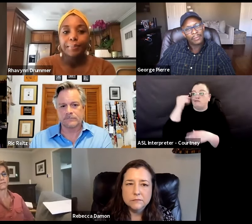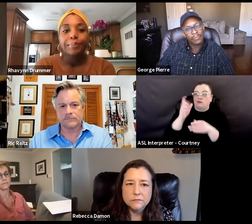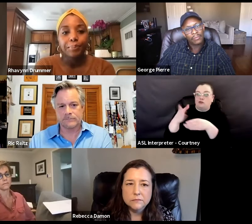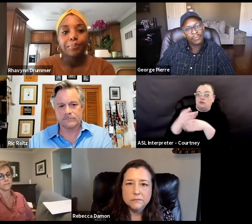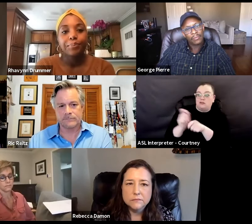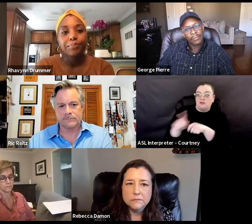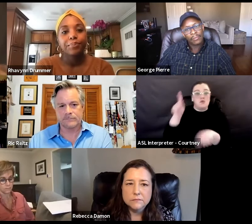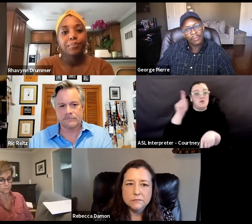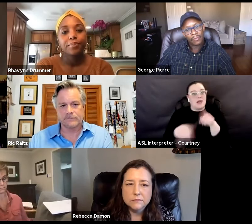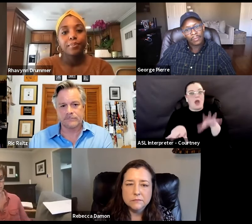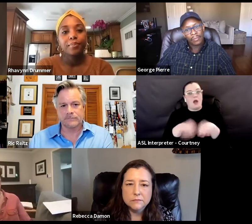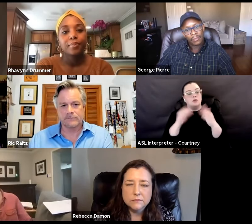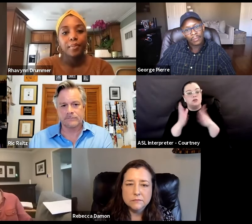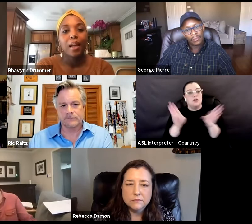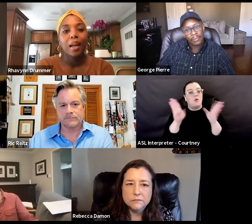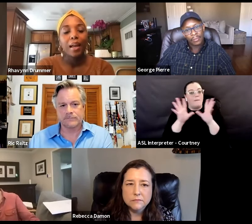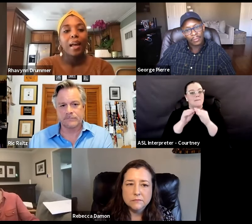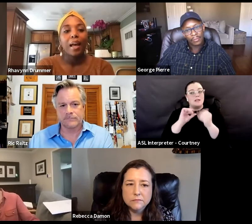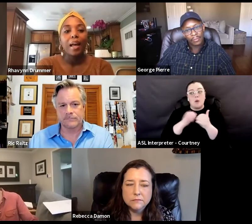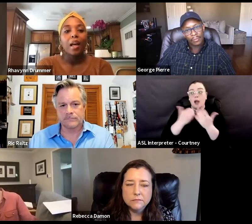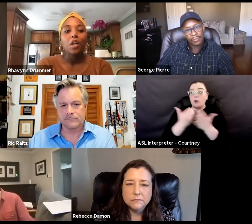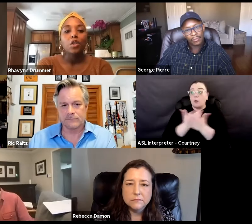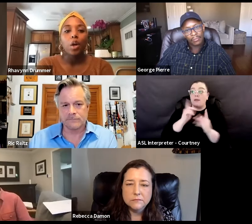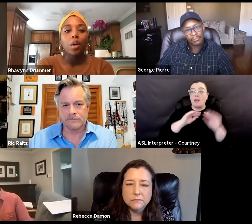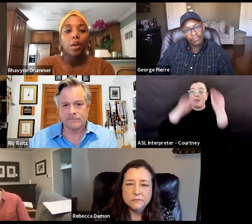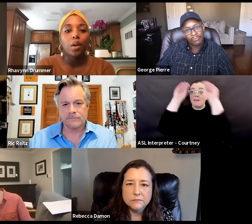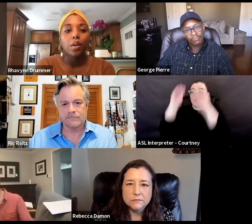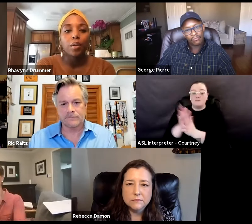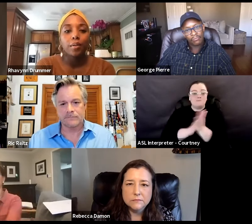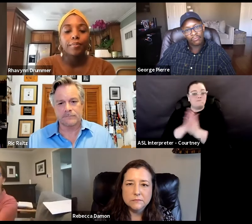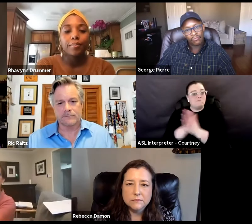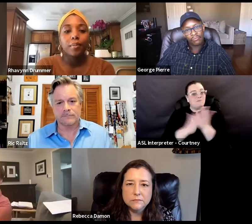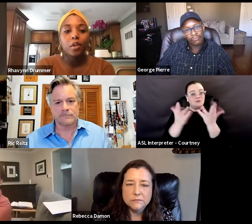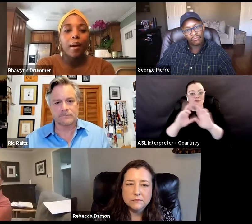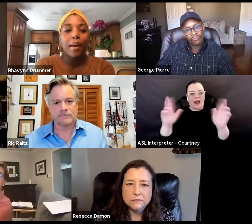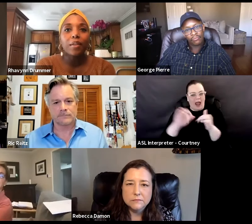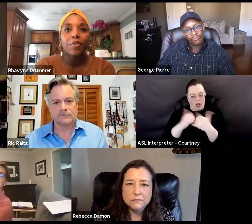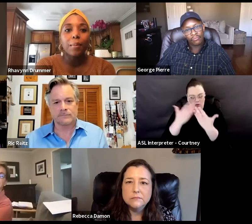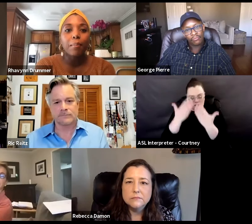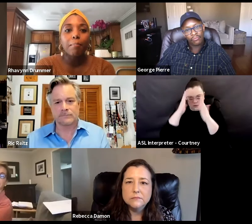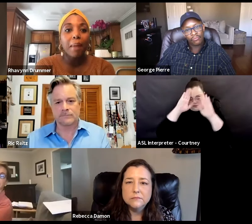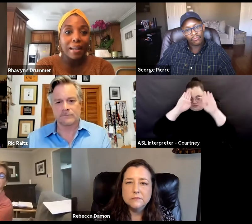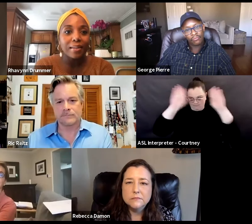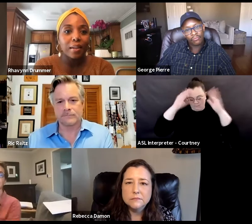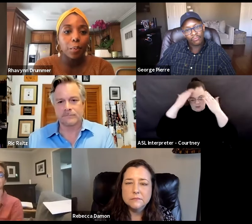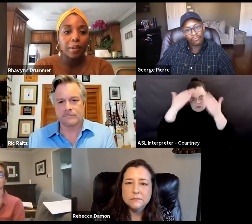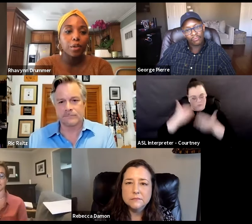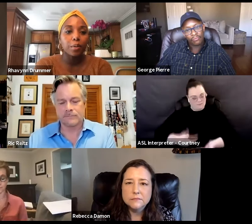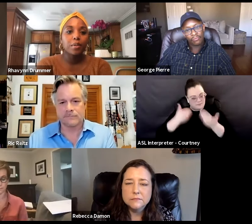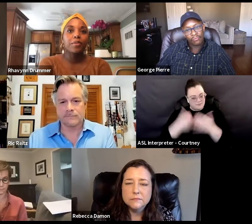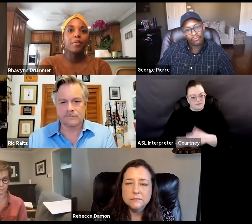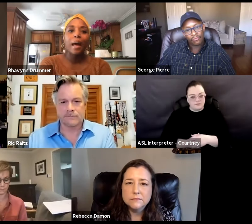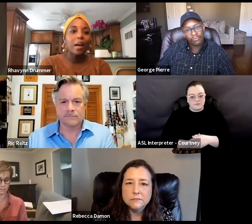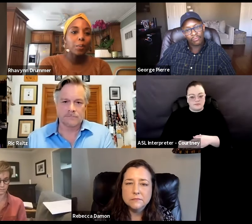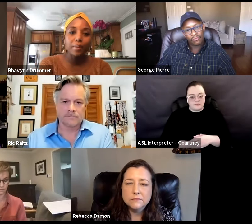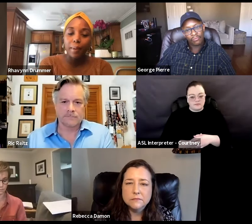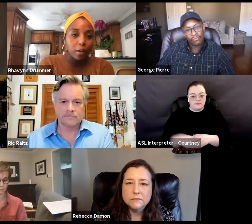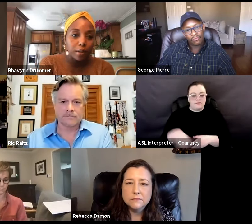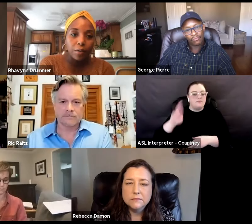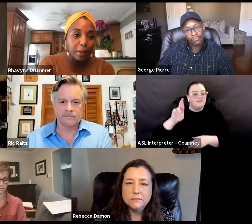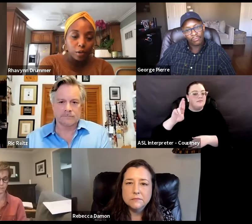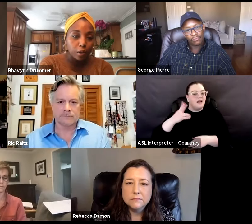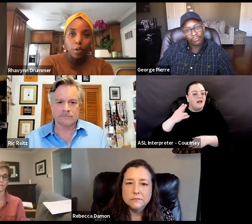So how do these new people who are coming into the market, how do they make themselves known? So I think from my standpoint, in terms of how do